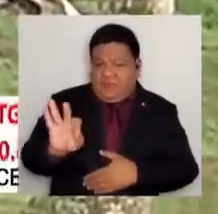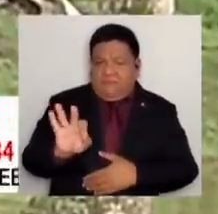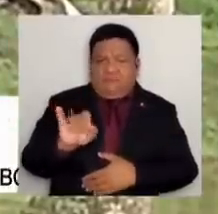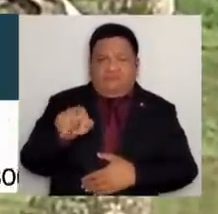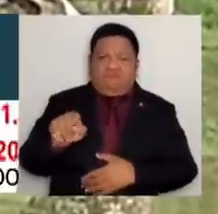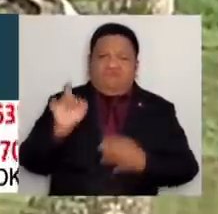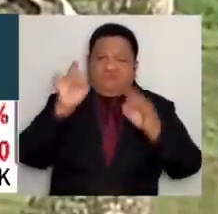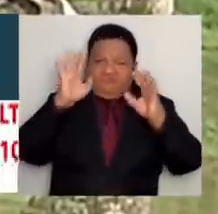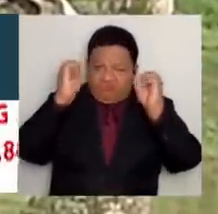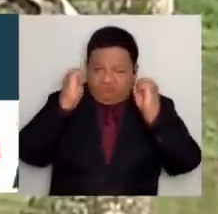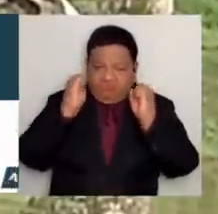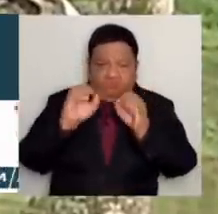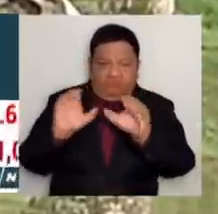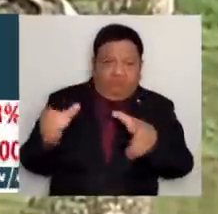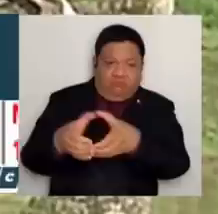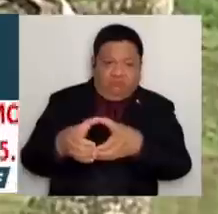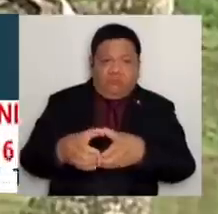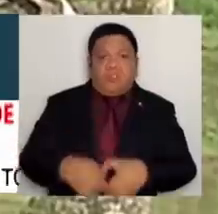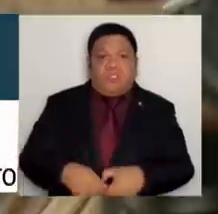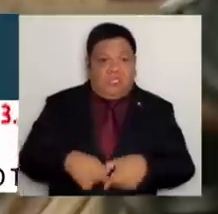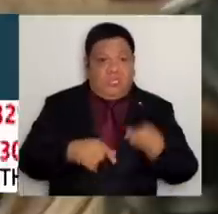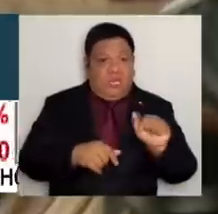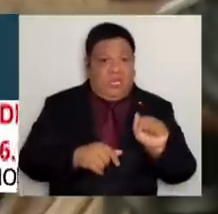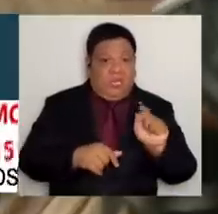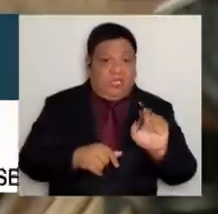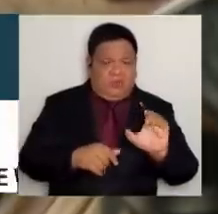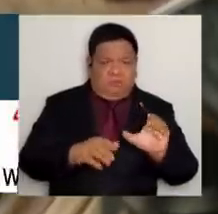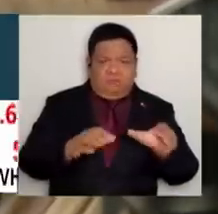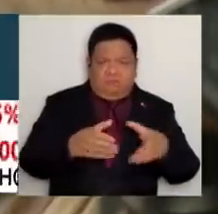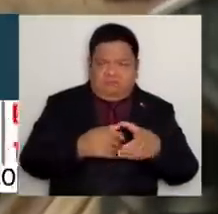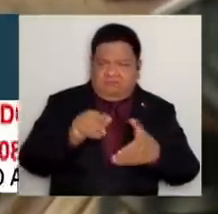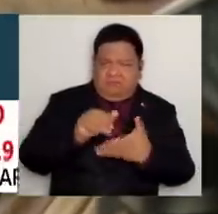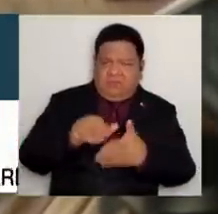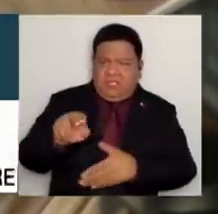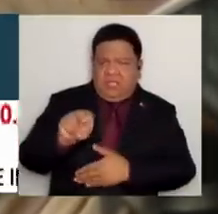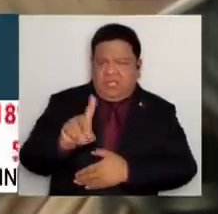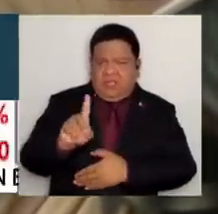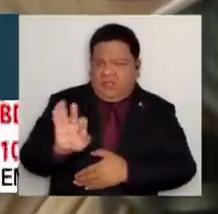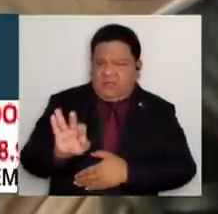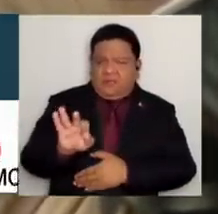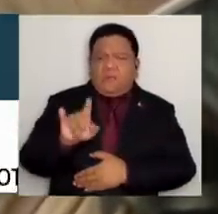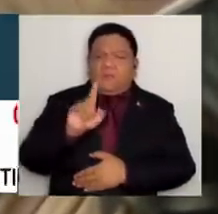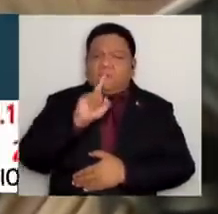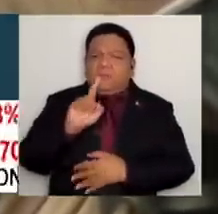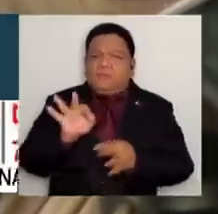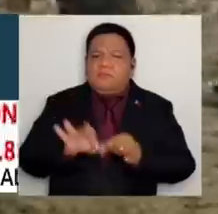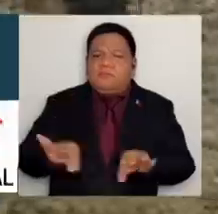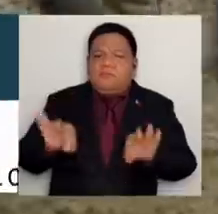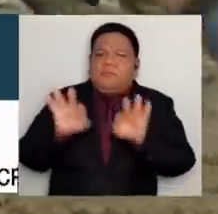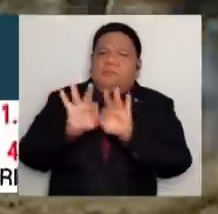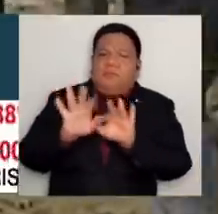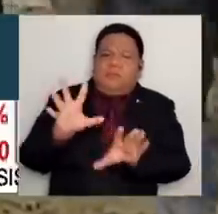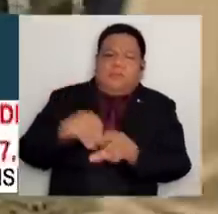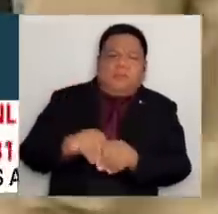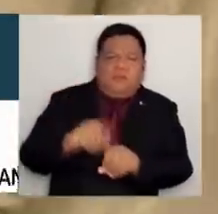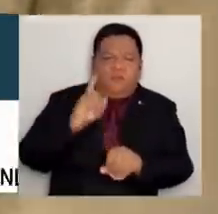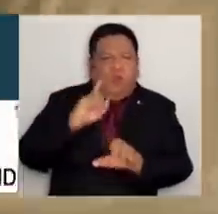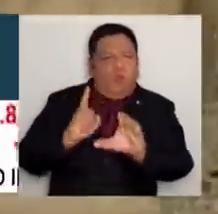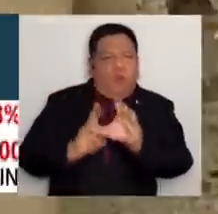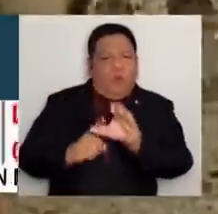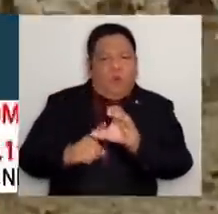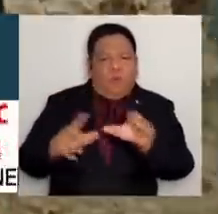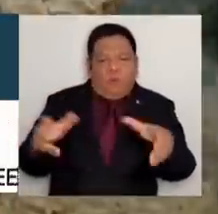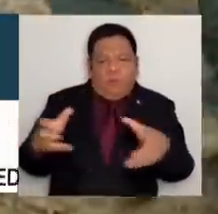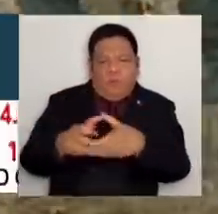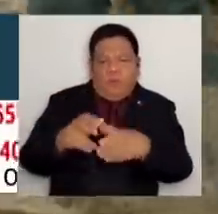June 23, the council called the NDF an integral and inseparable part, of the Communist Party of the